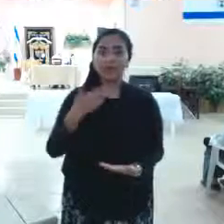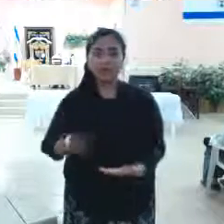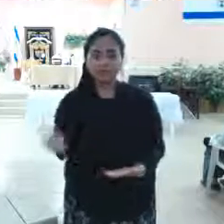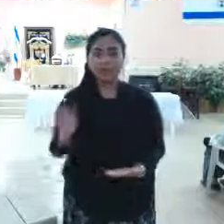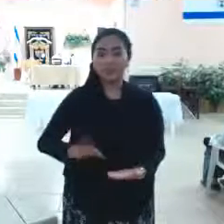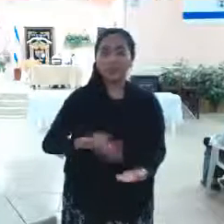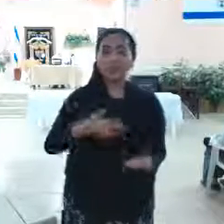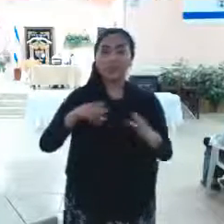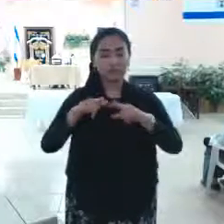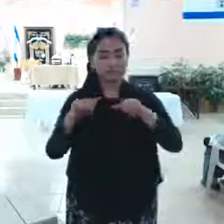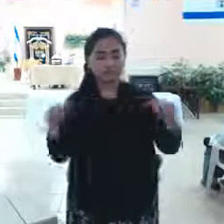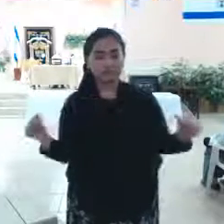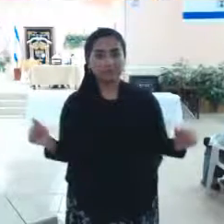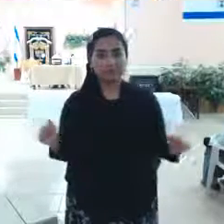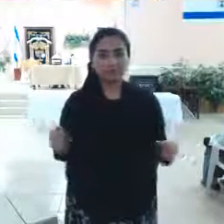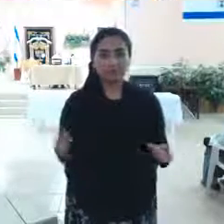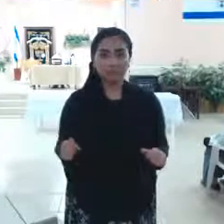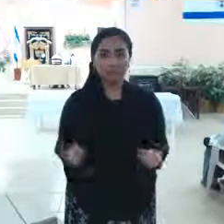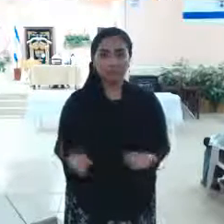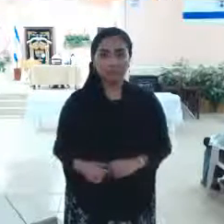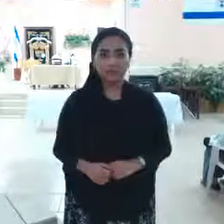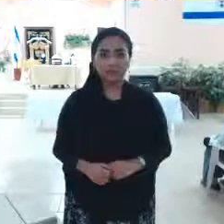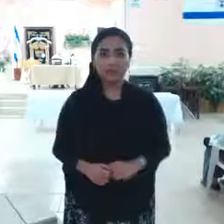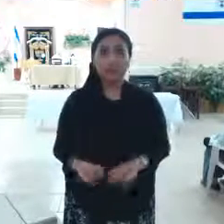sing, etc., etc.